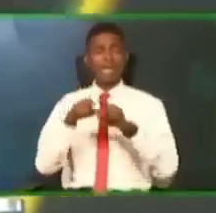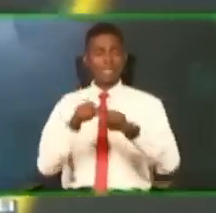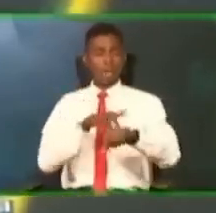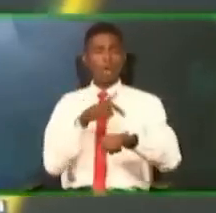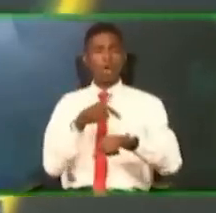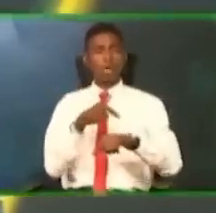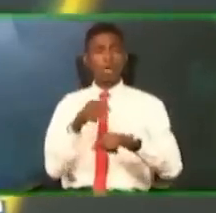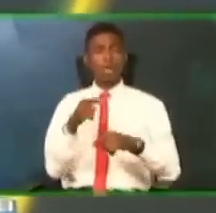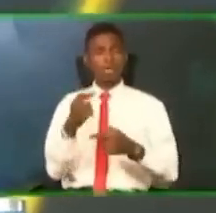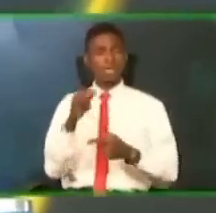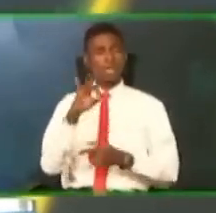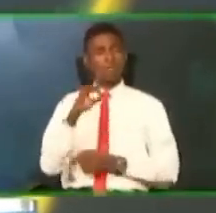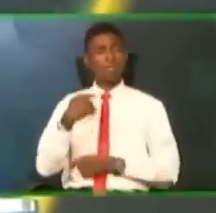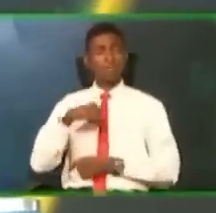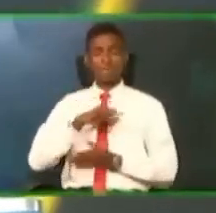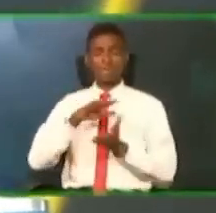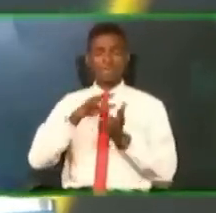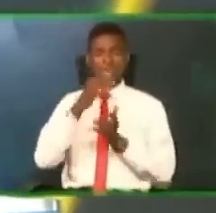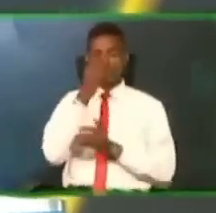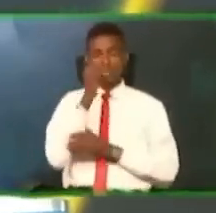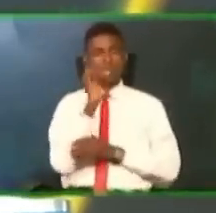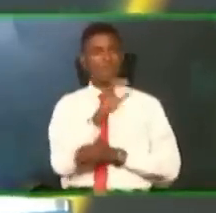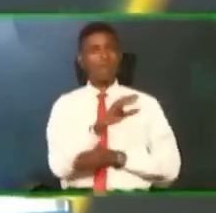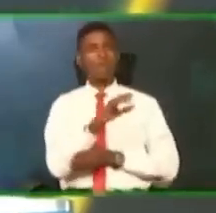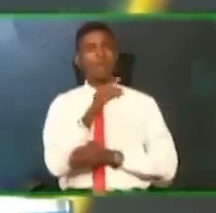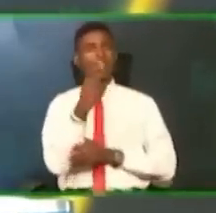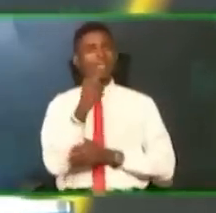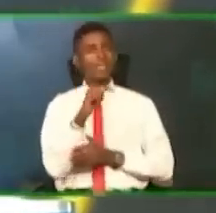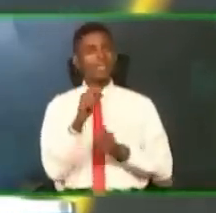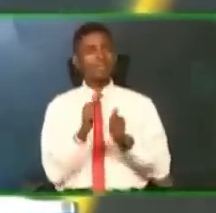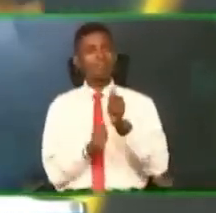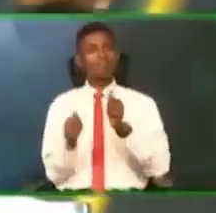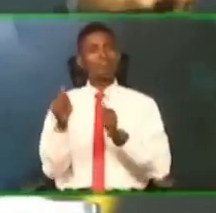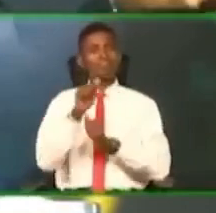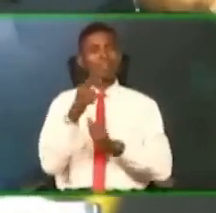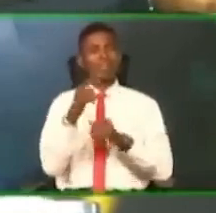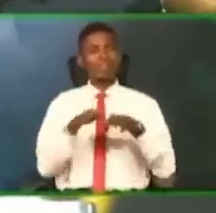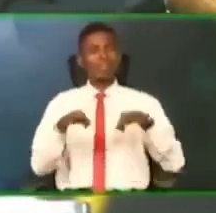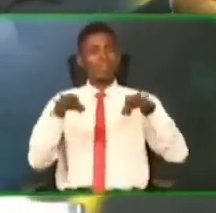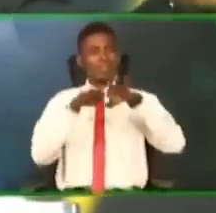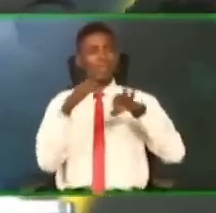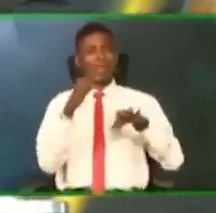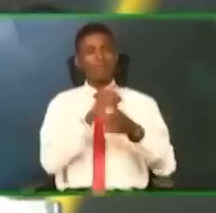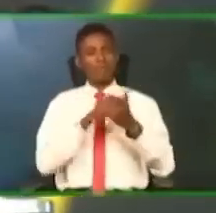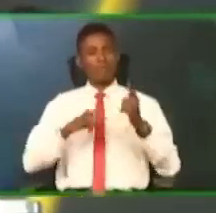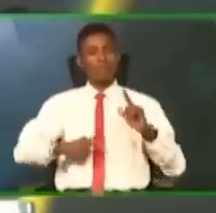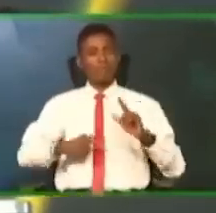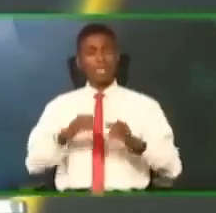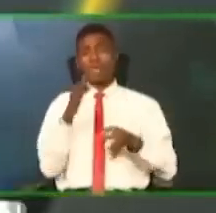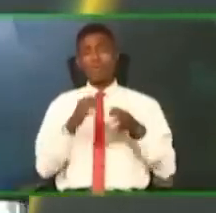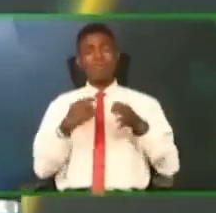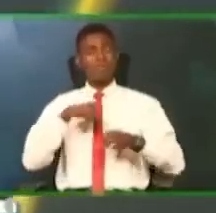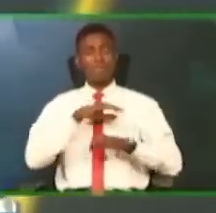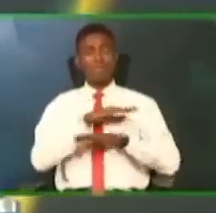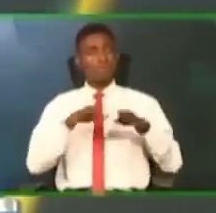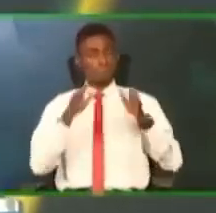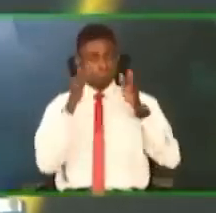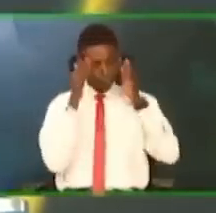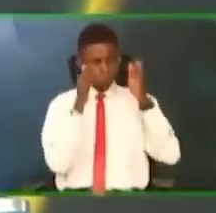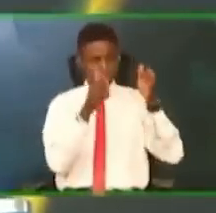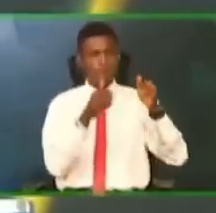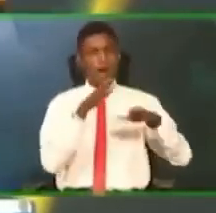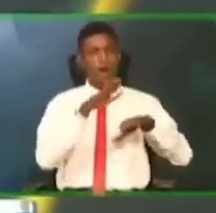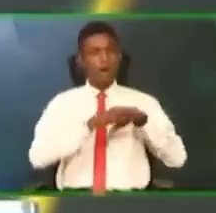the supremacy of the word, for as long as we do not contend for transformation, there will be